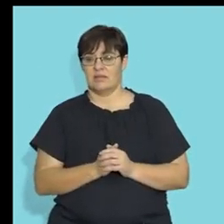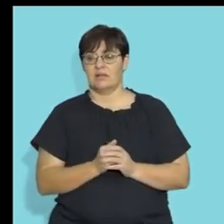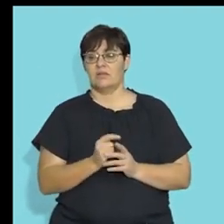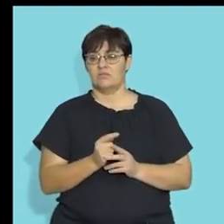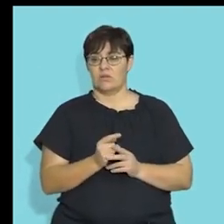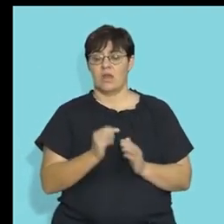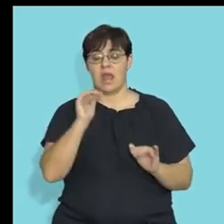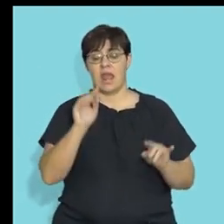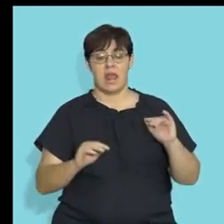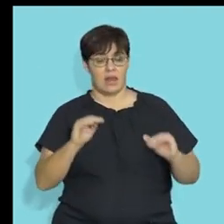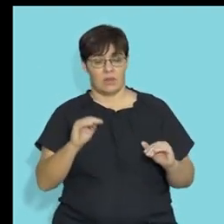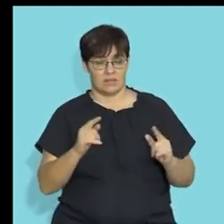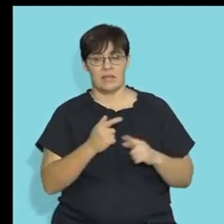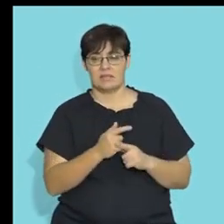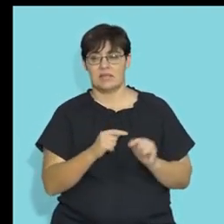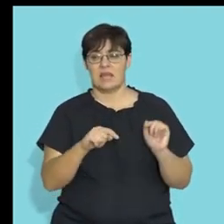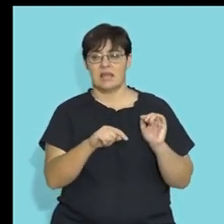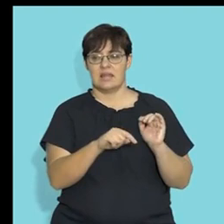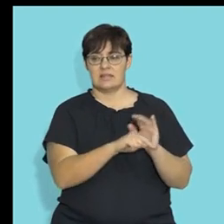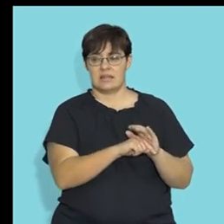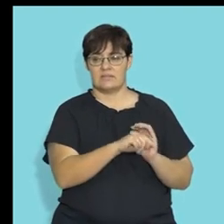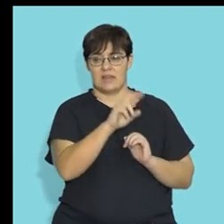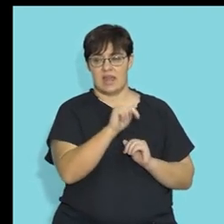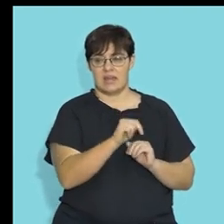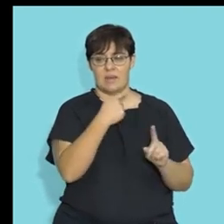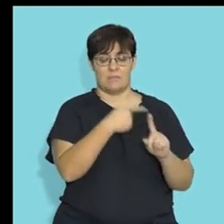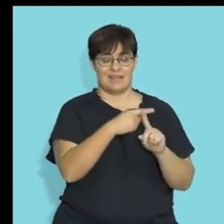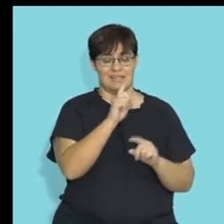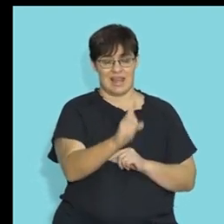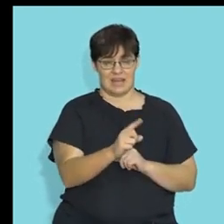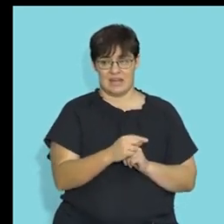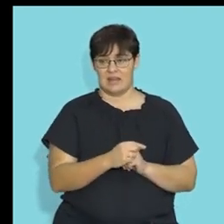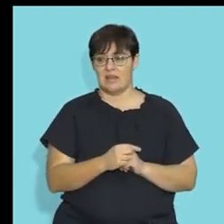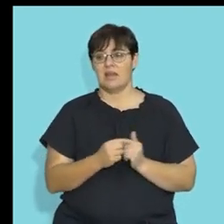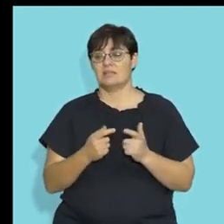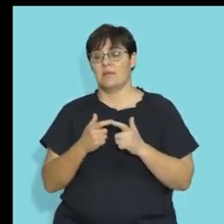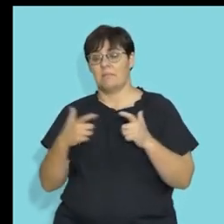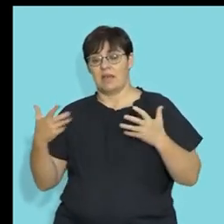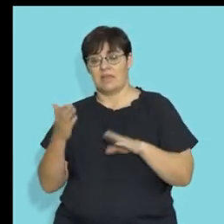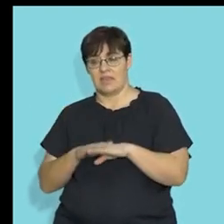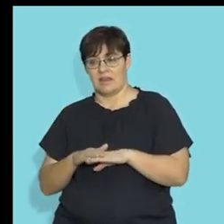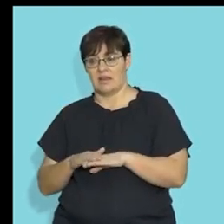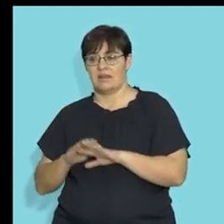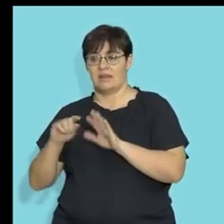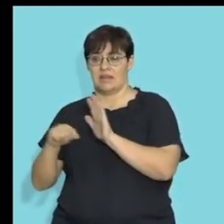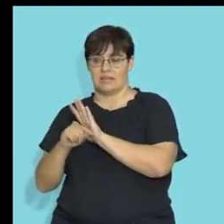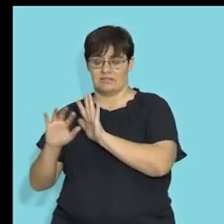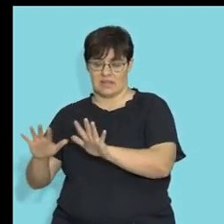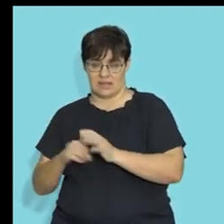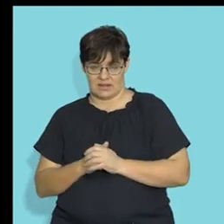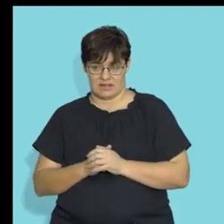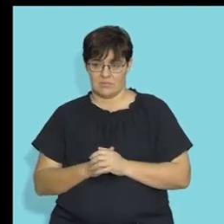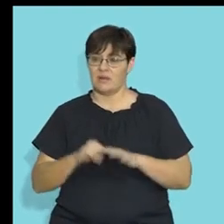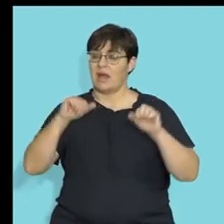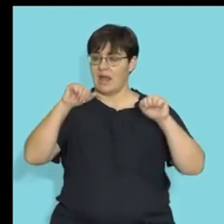10. So essentially my inequality will say negative n plus 1 is greater than